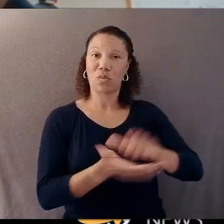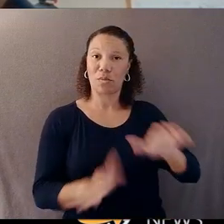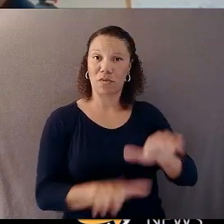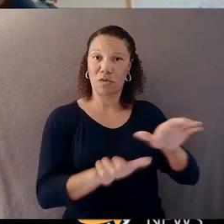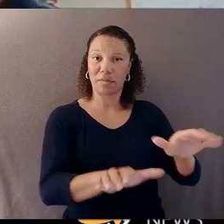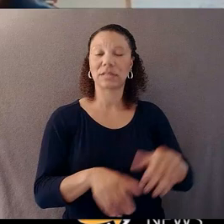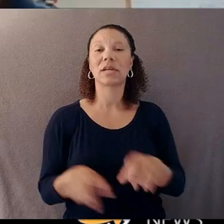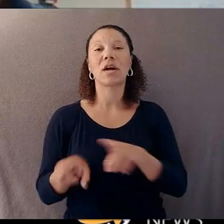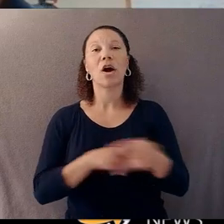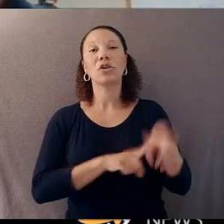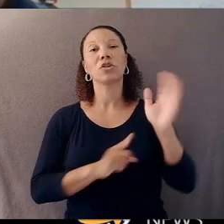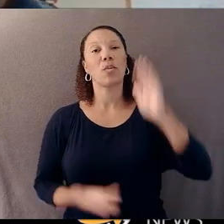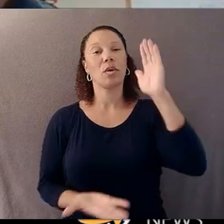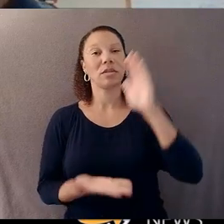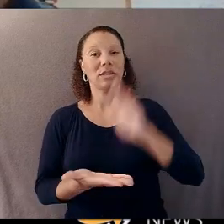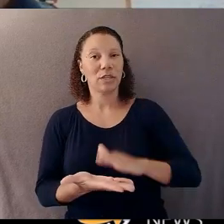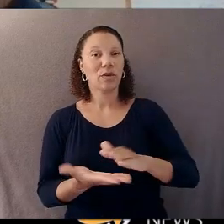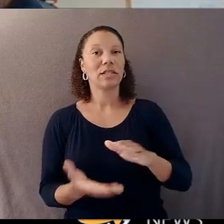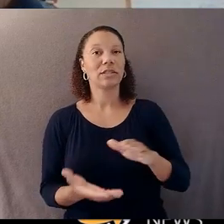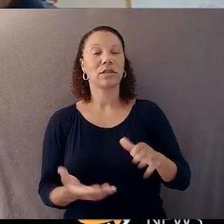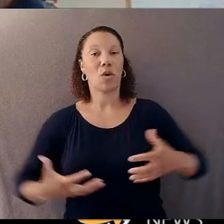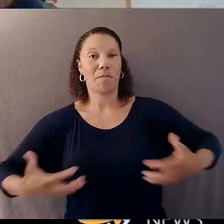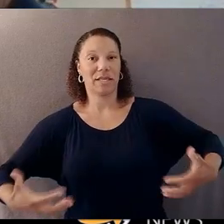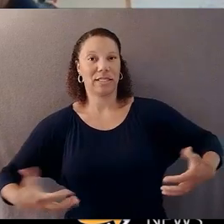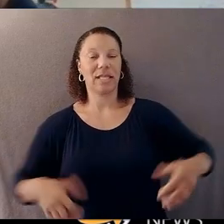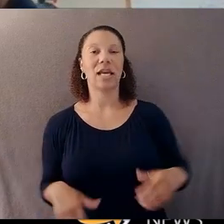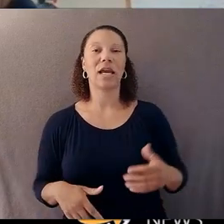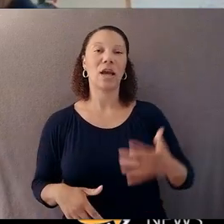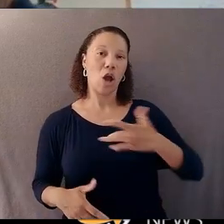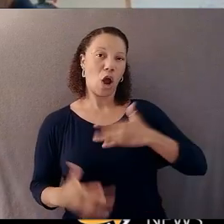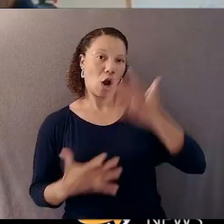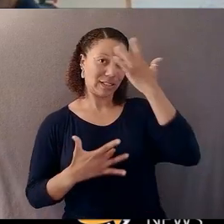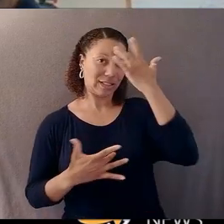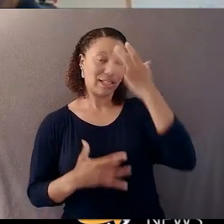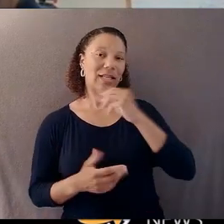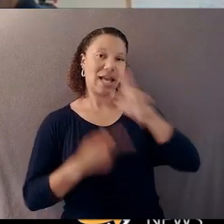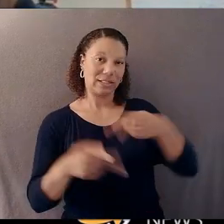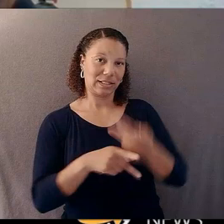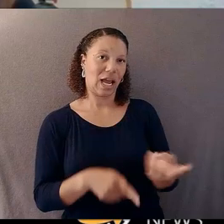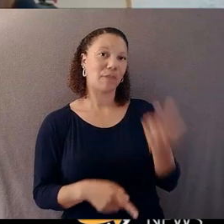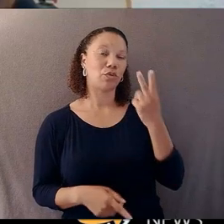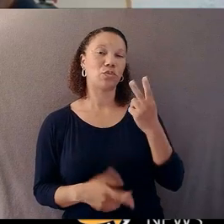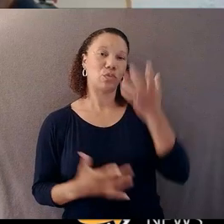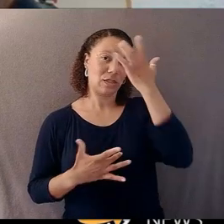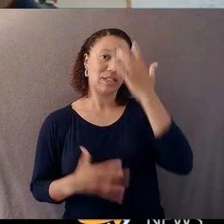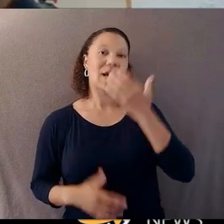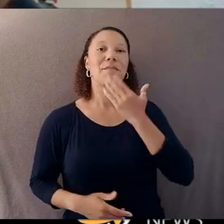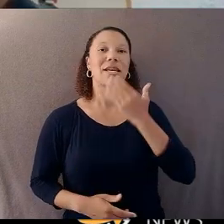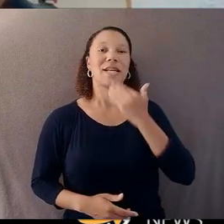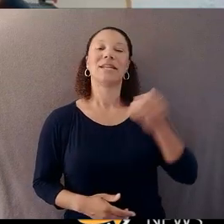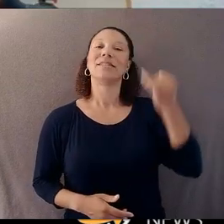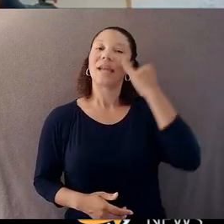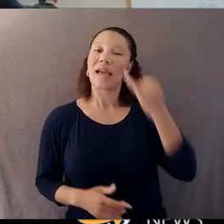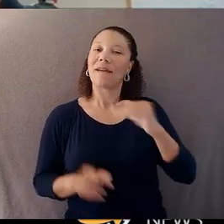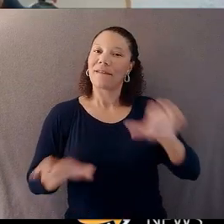to decrease your risk of obesity, heart disease, and type 2 diabetes, as long as you're active every day. So I think this